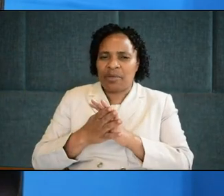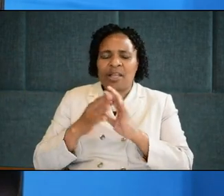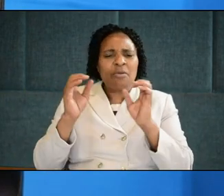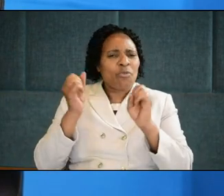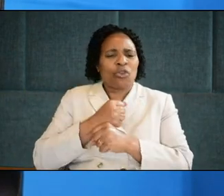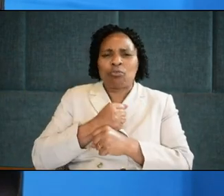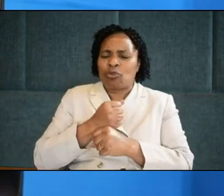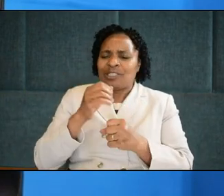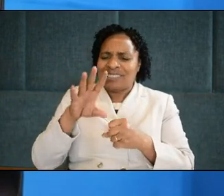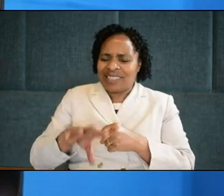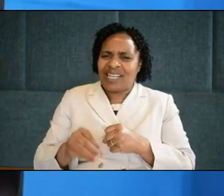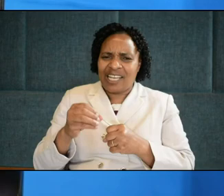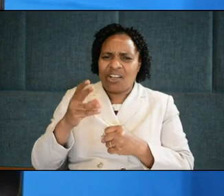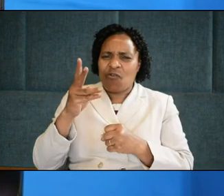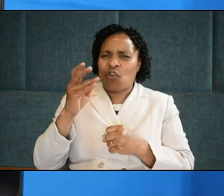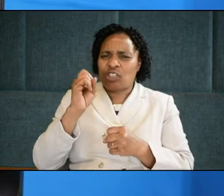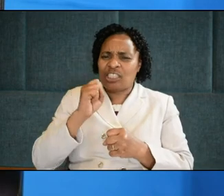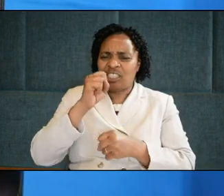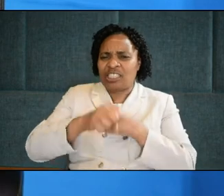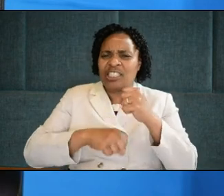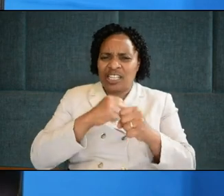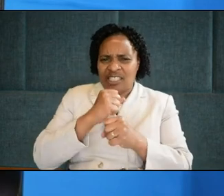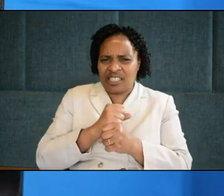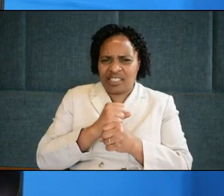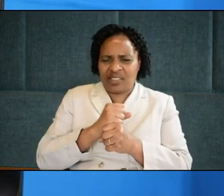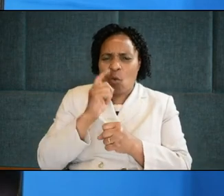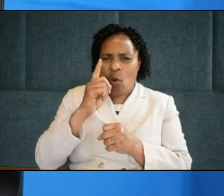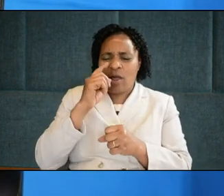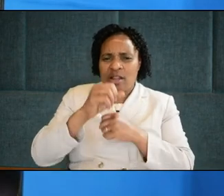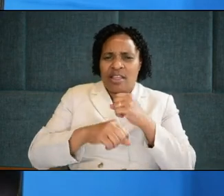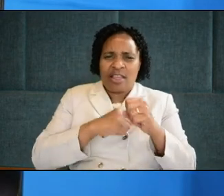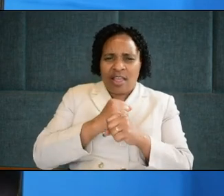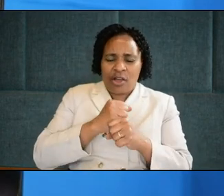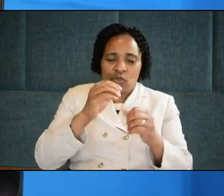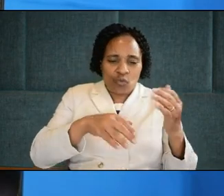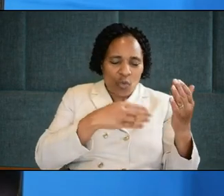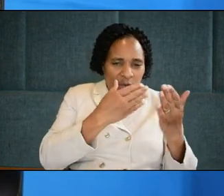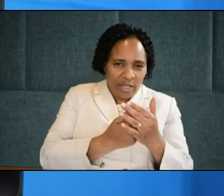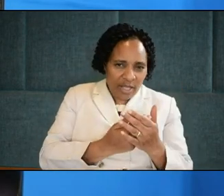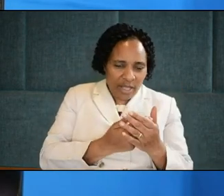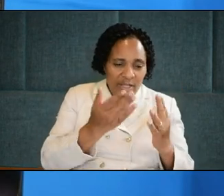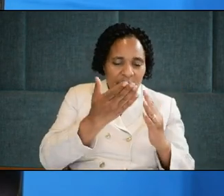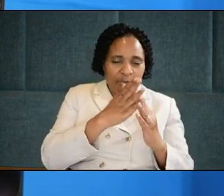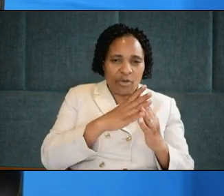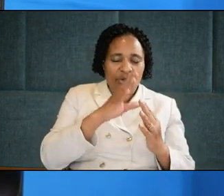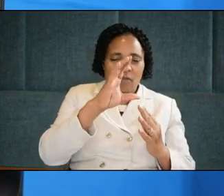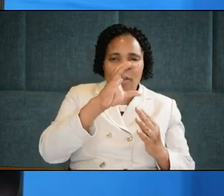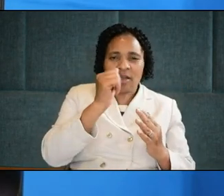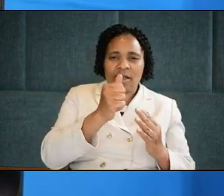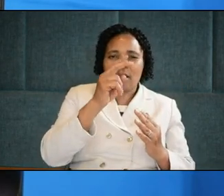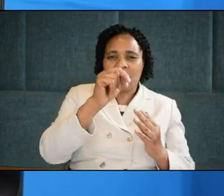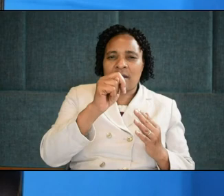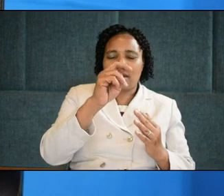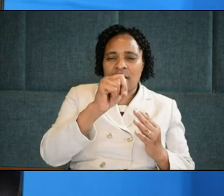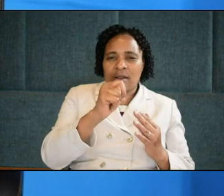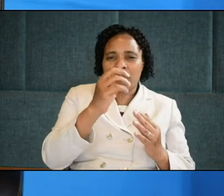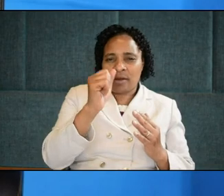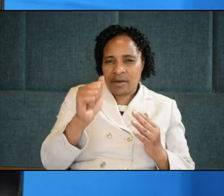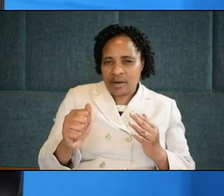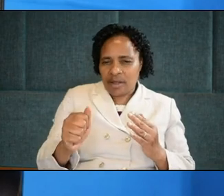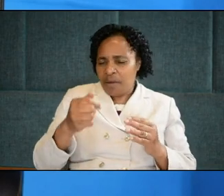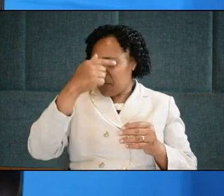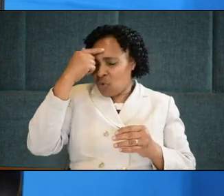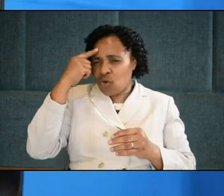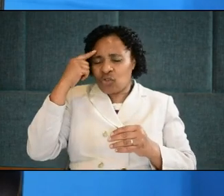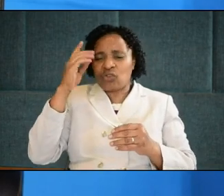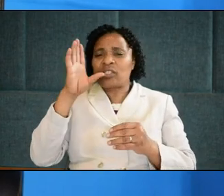40 years. You know, it took them, I think, like a year to get to the border of Canaan. Yes. But now, because of the lack of